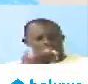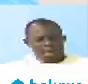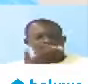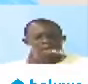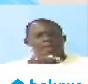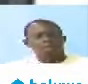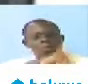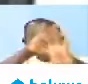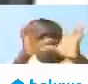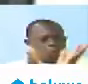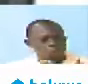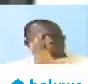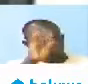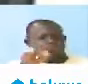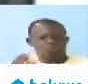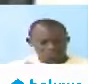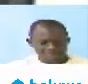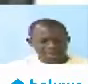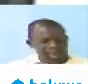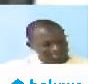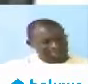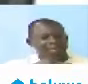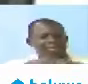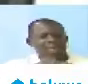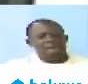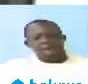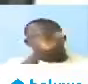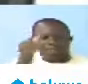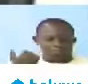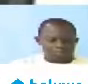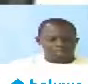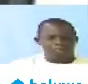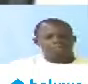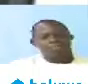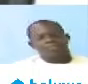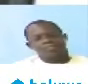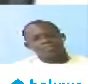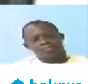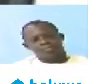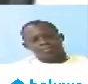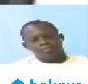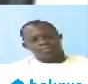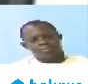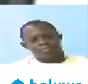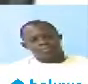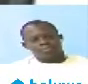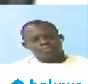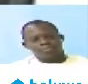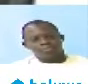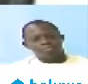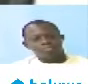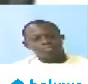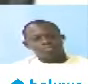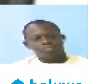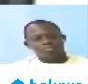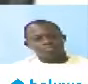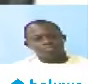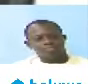Training. He did training all there with him and his people. Waro I left ano, kola president be.